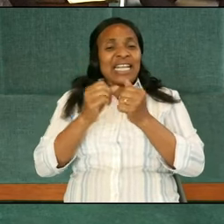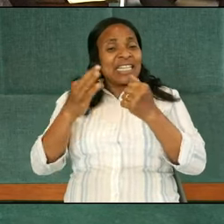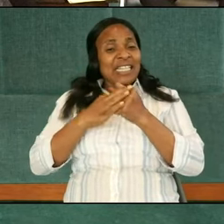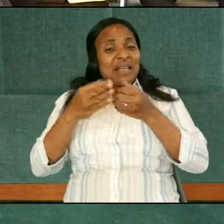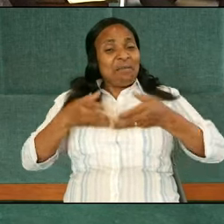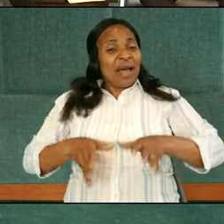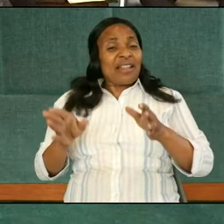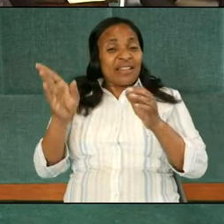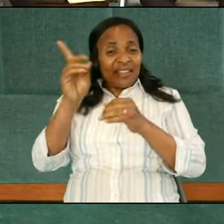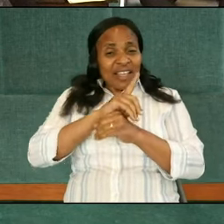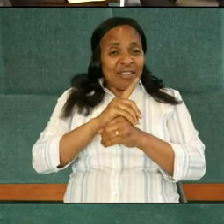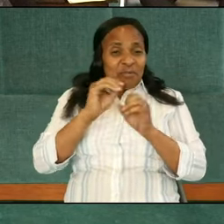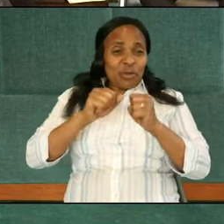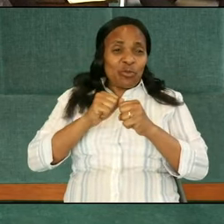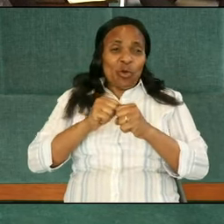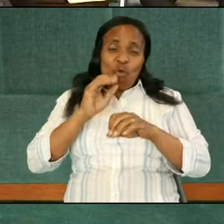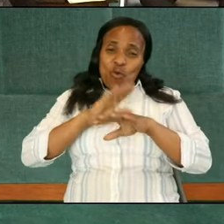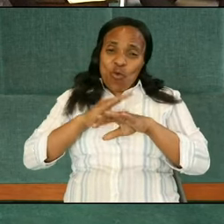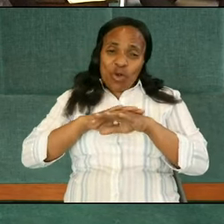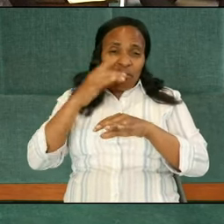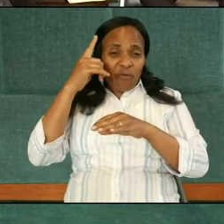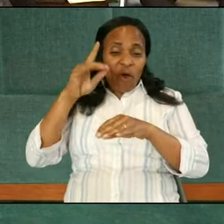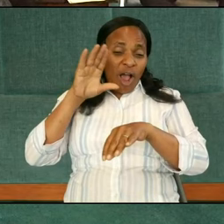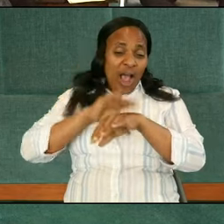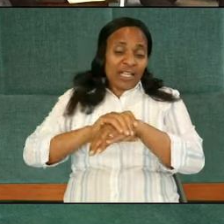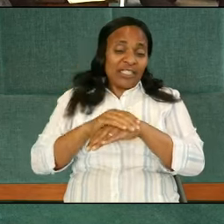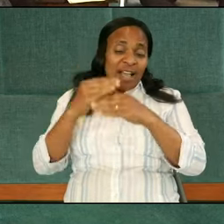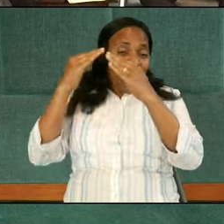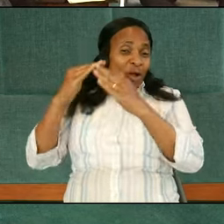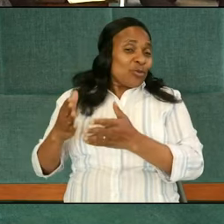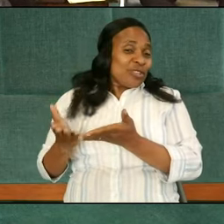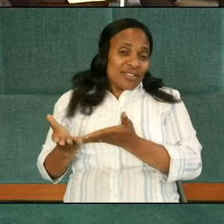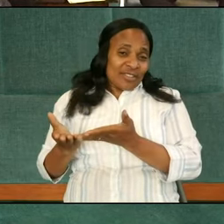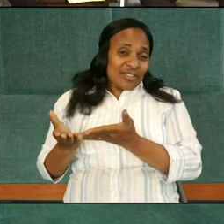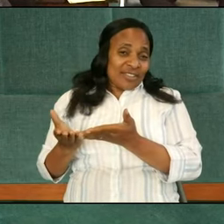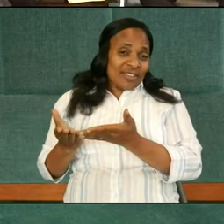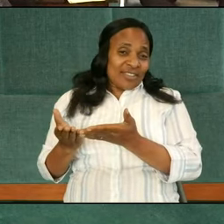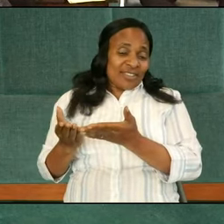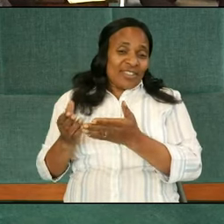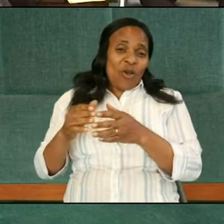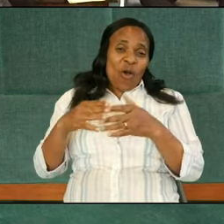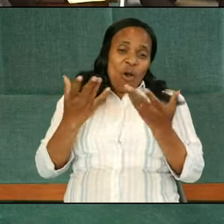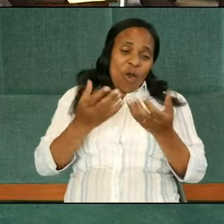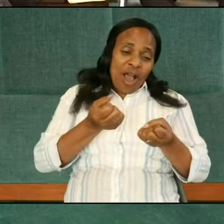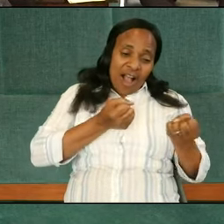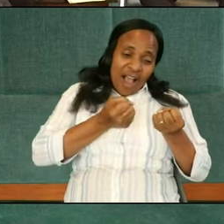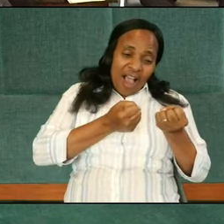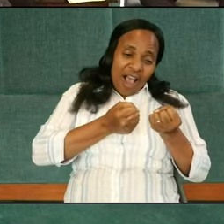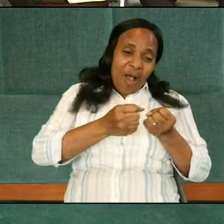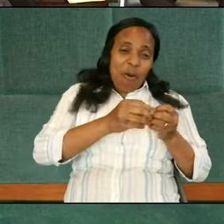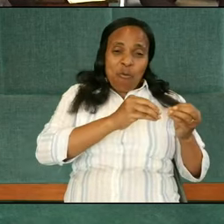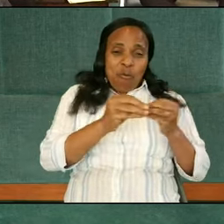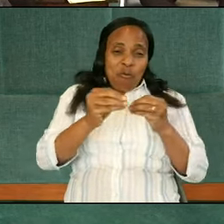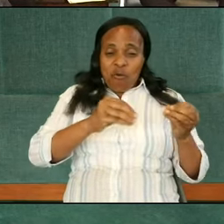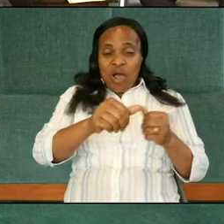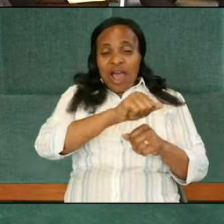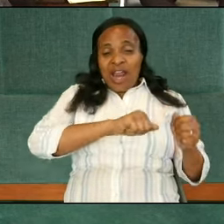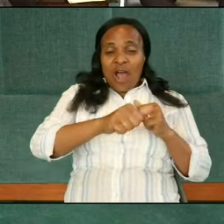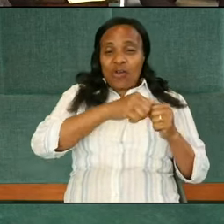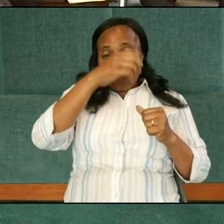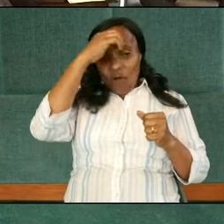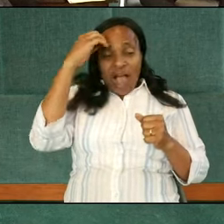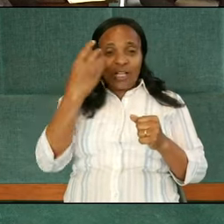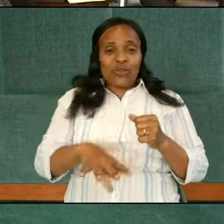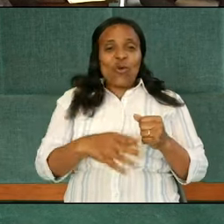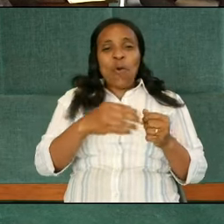an ideal for her to get maybe a house, maybe some a car to move around and some hassle so that she doesn't have